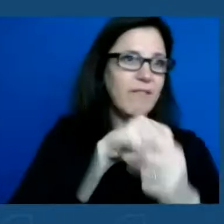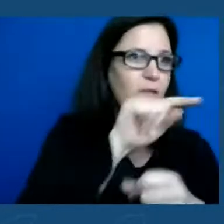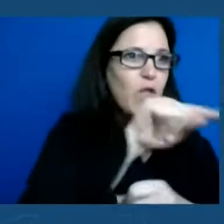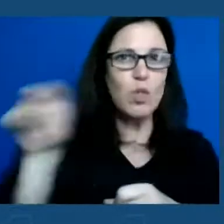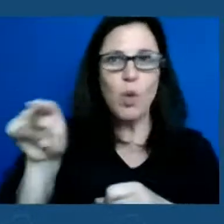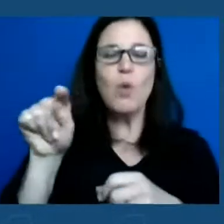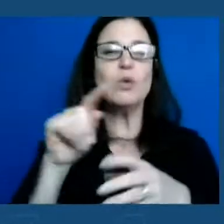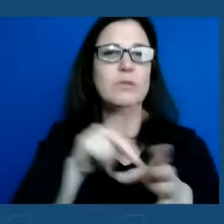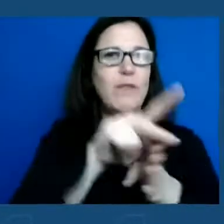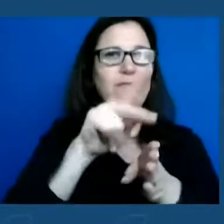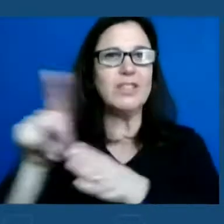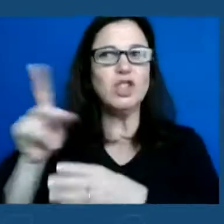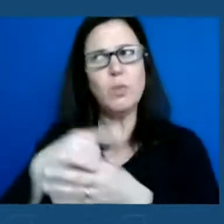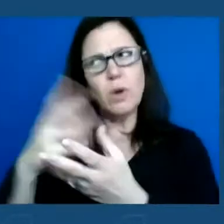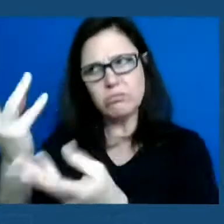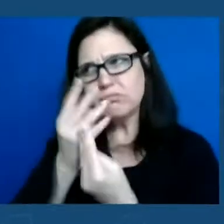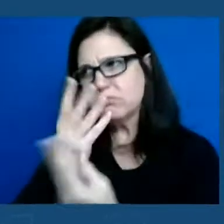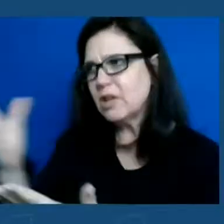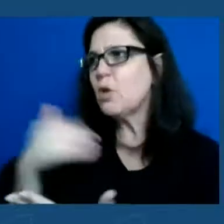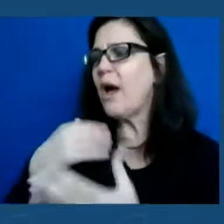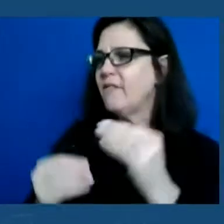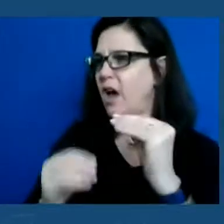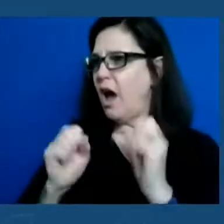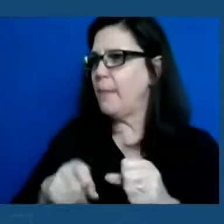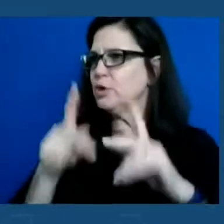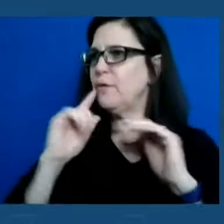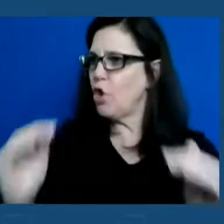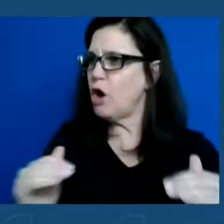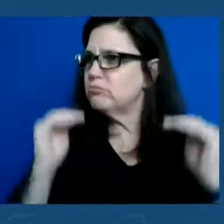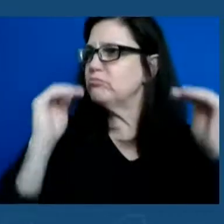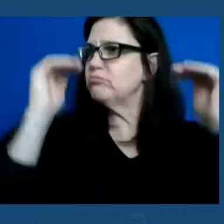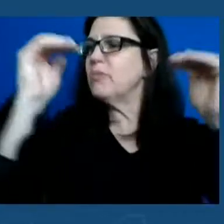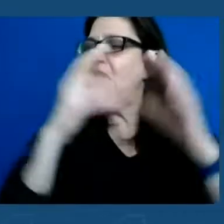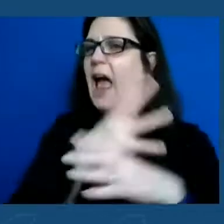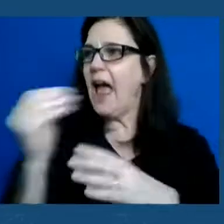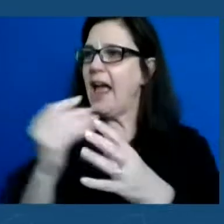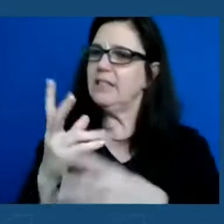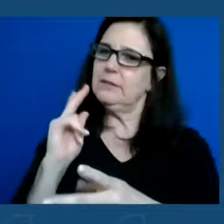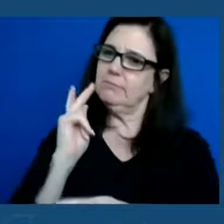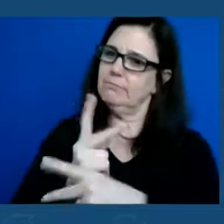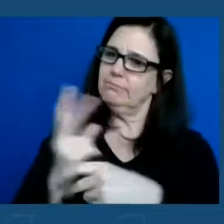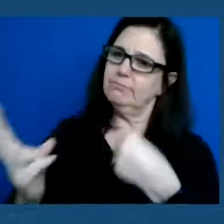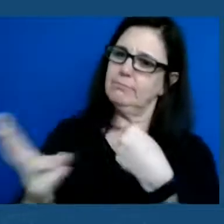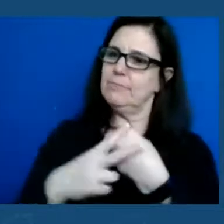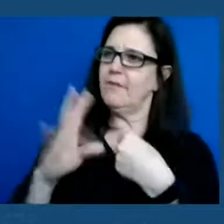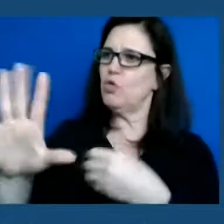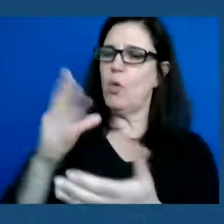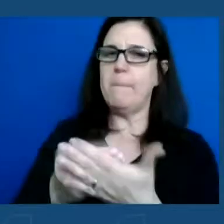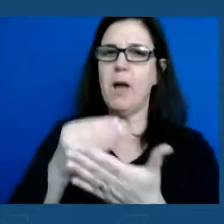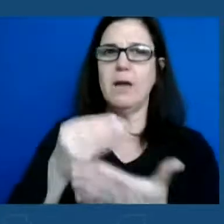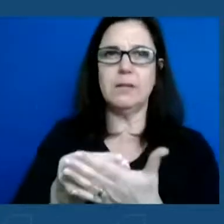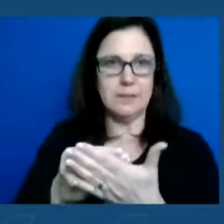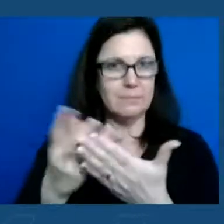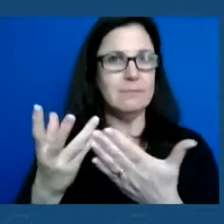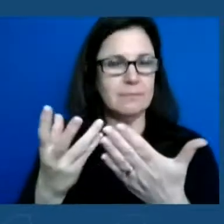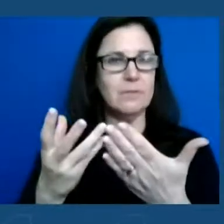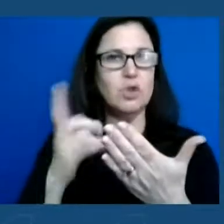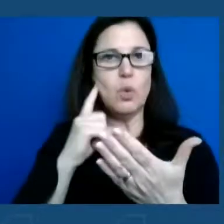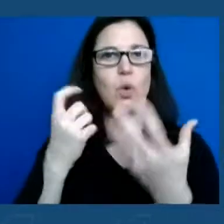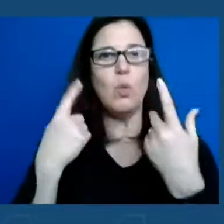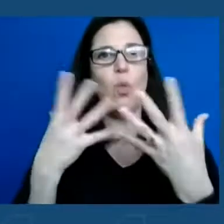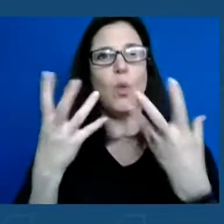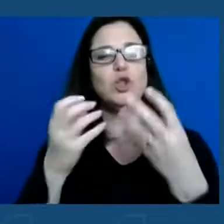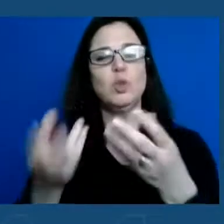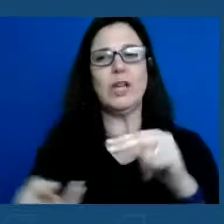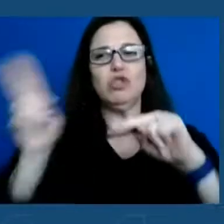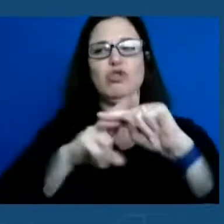have opportunity for growth as well as security in their income as well. So we plan to grow our healthcare workforce by over 20% in